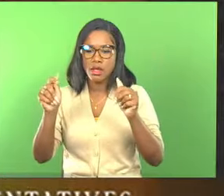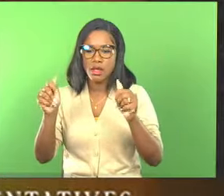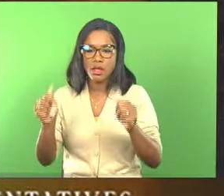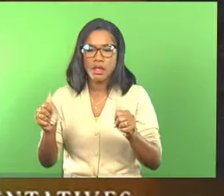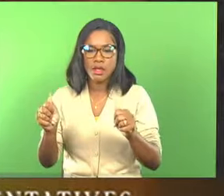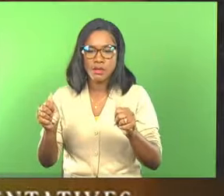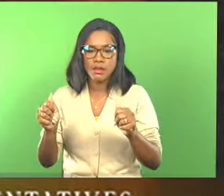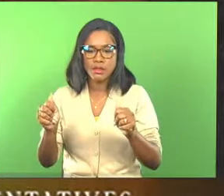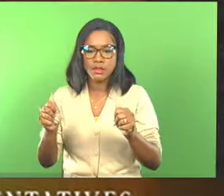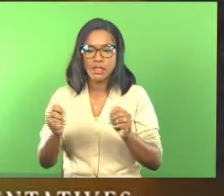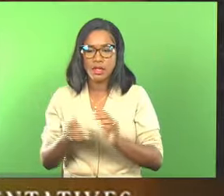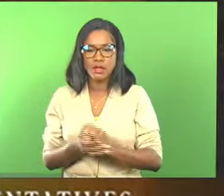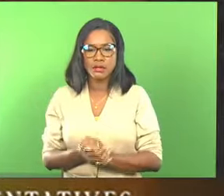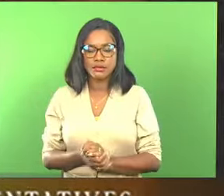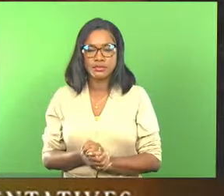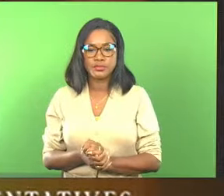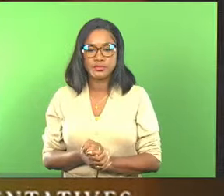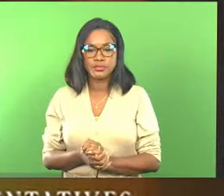Vishesarji,